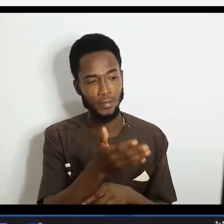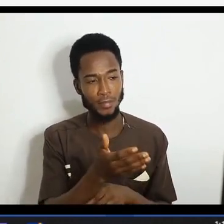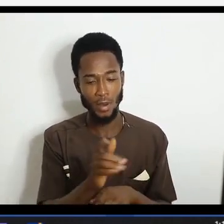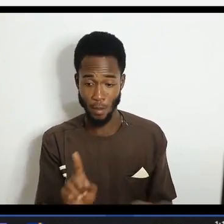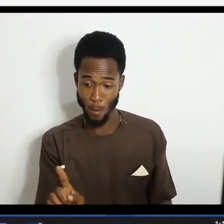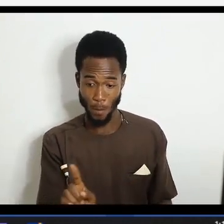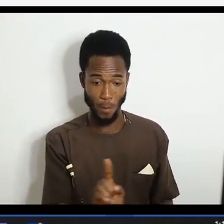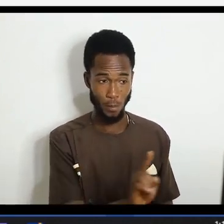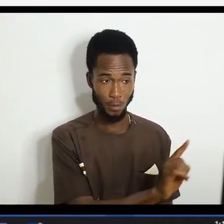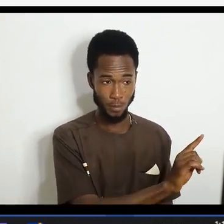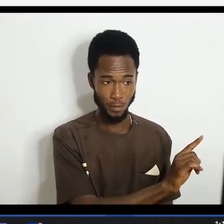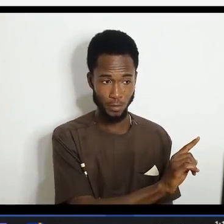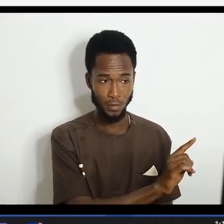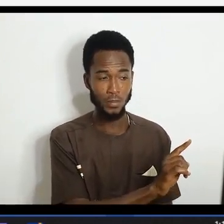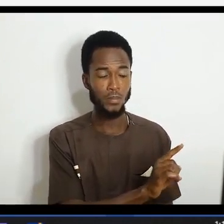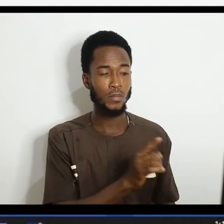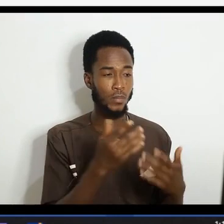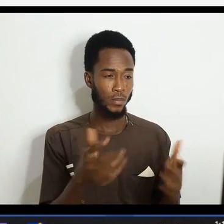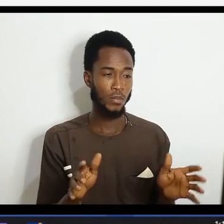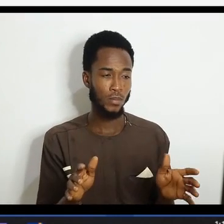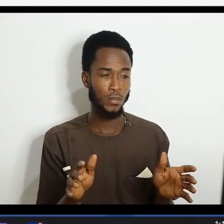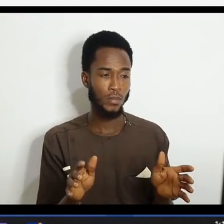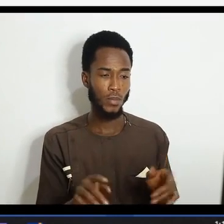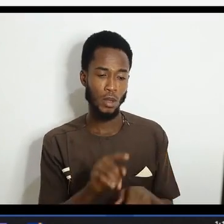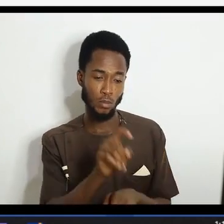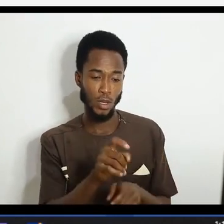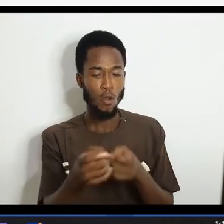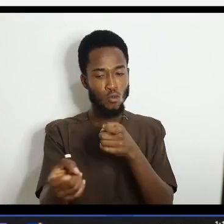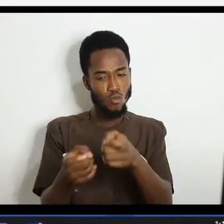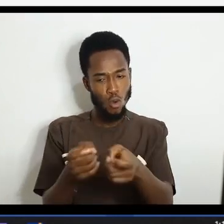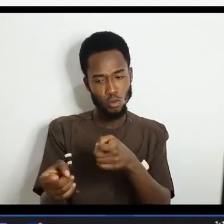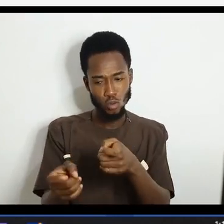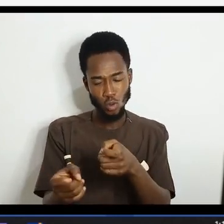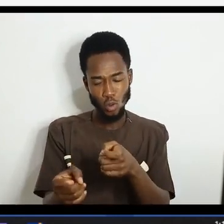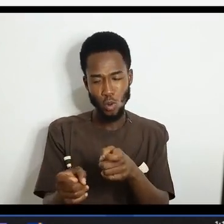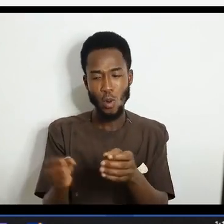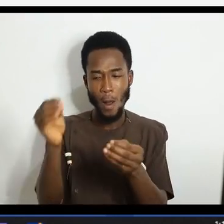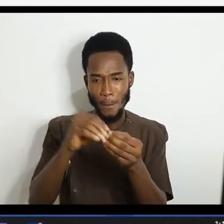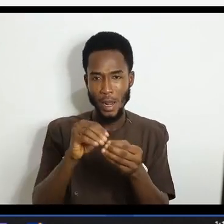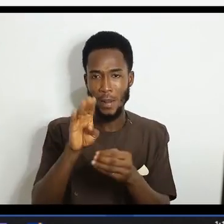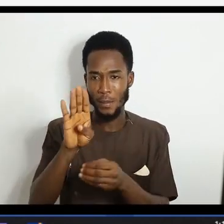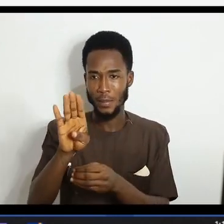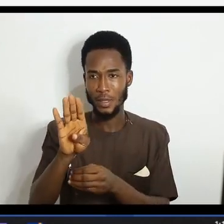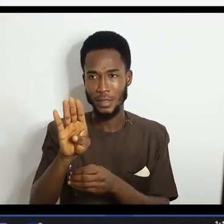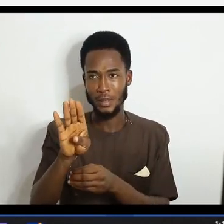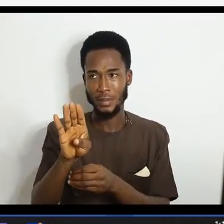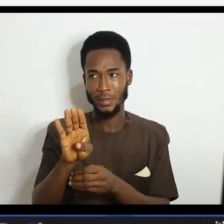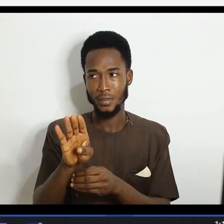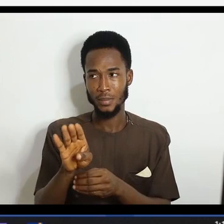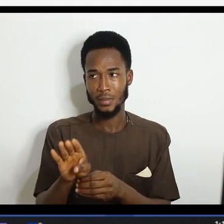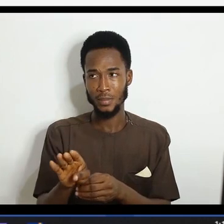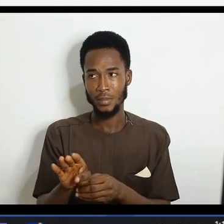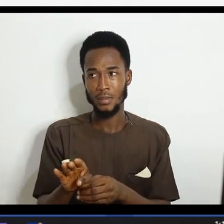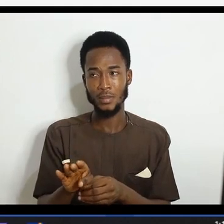and you select this sentence and you click Control B, you see,